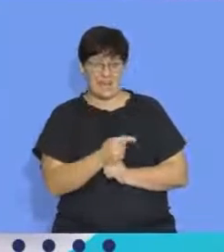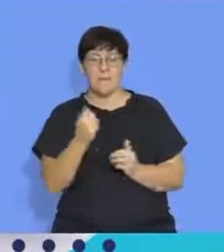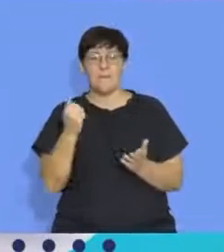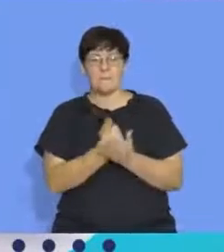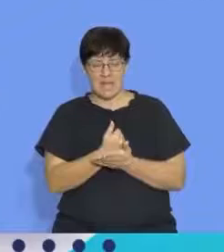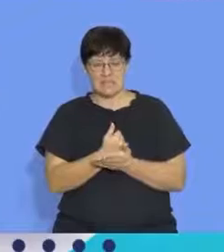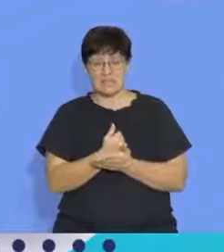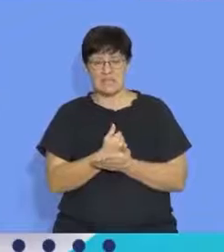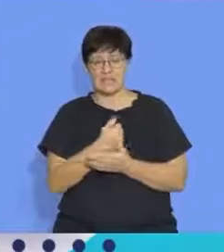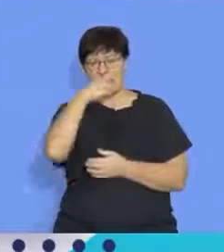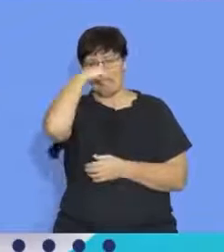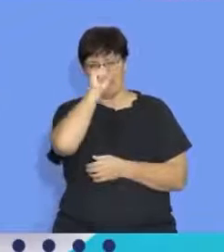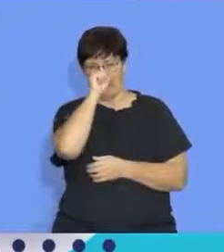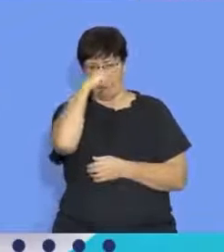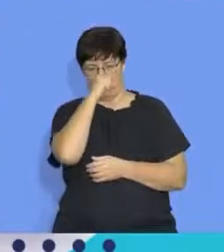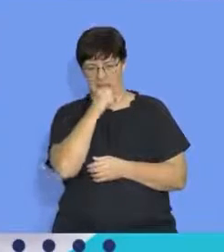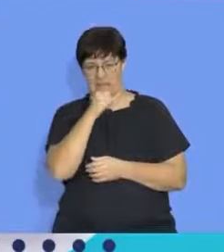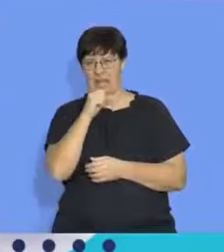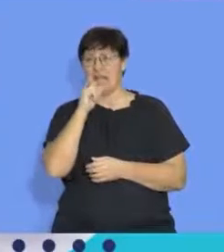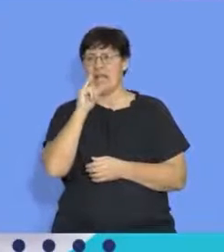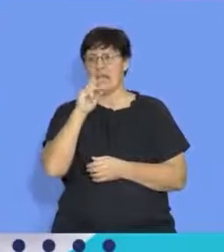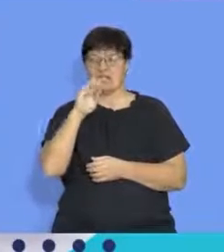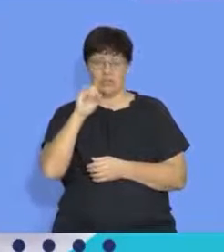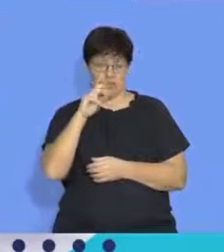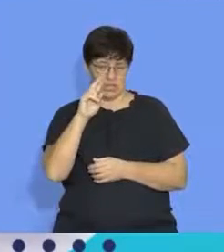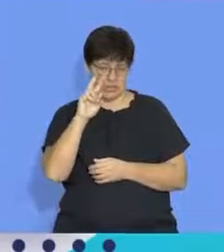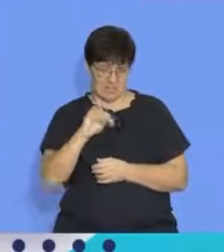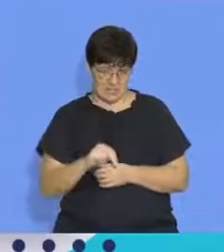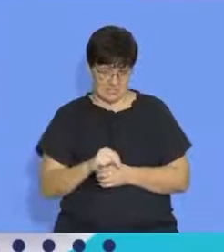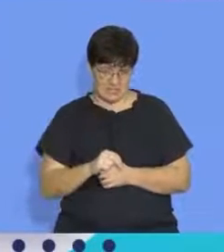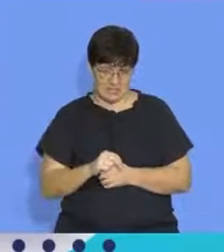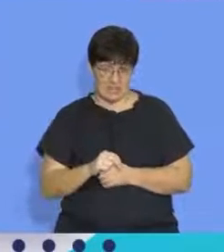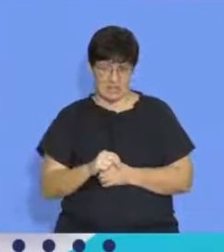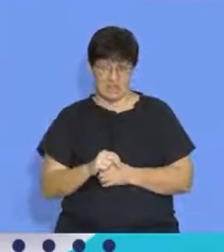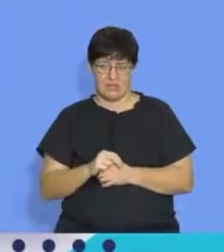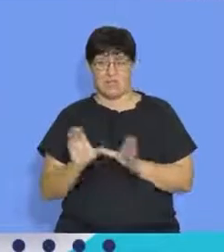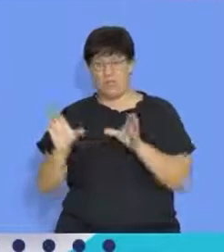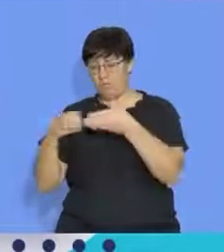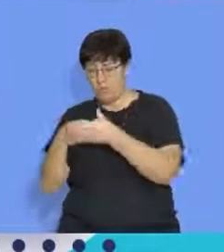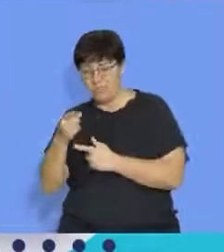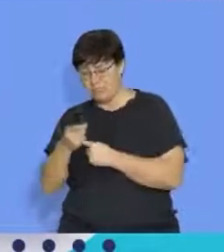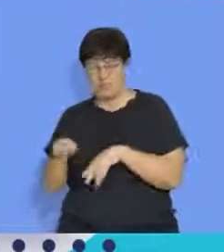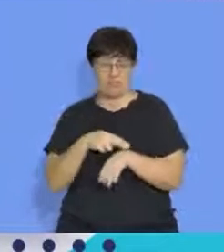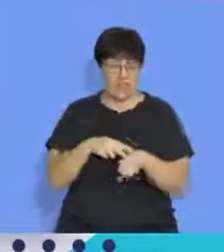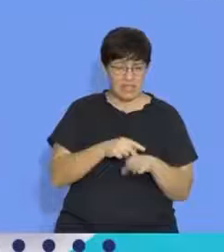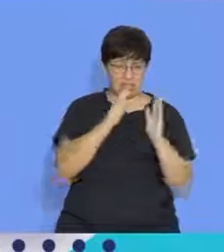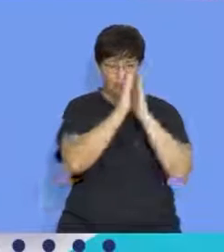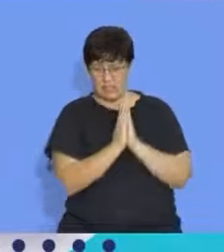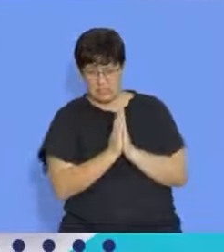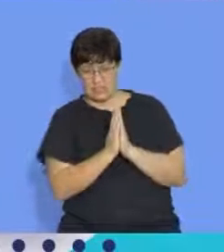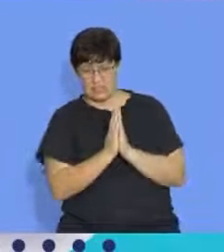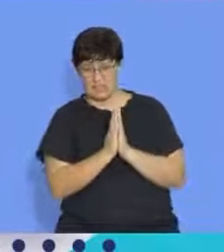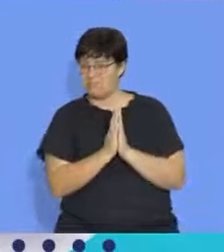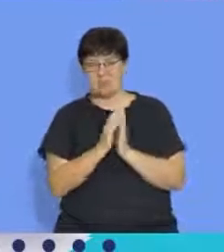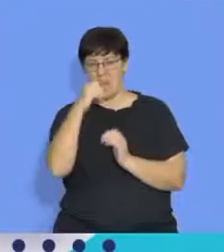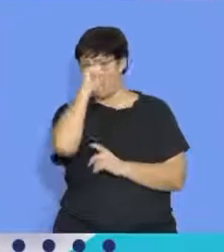pig insulin. All right. And as you can imagine, certain, all right, groups, races, religion, pig